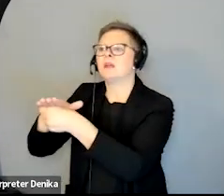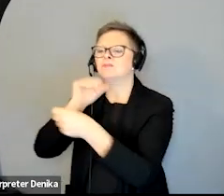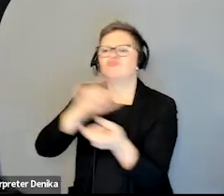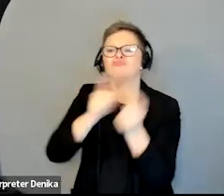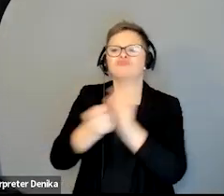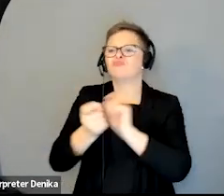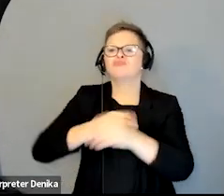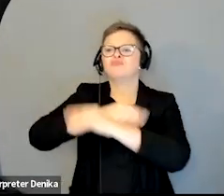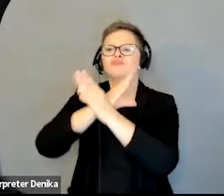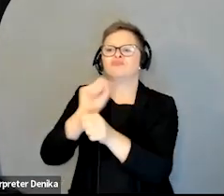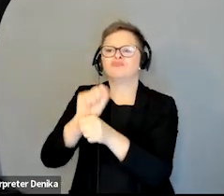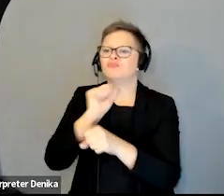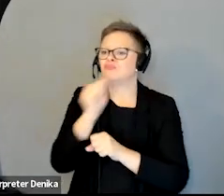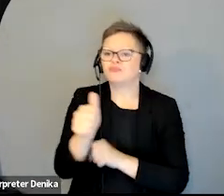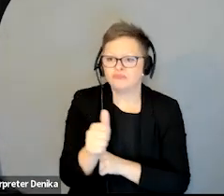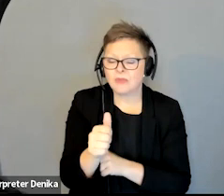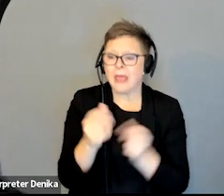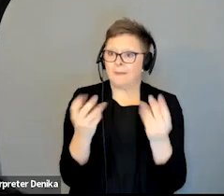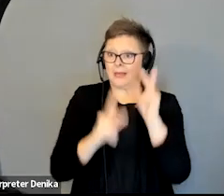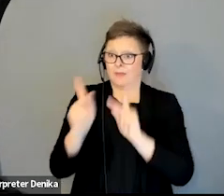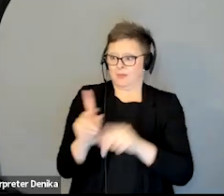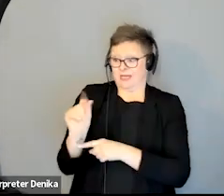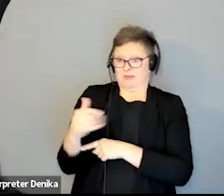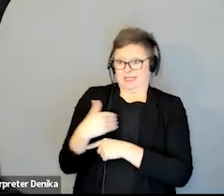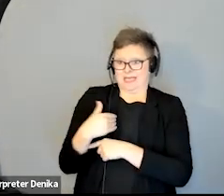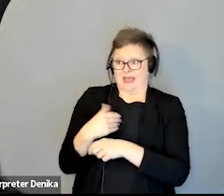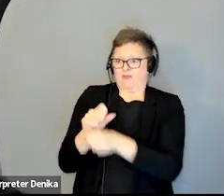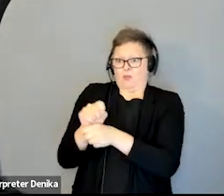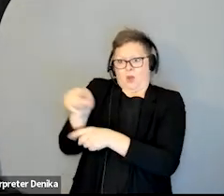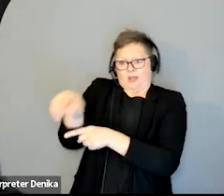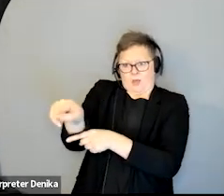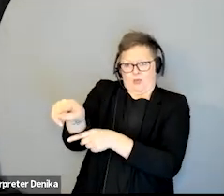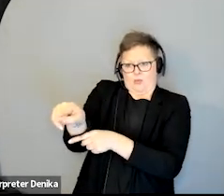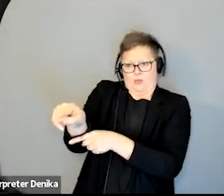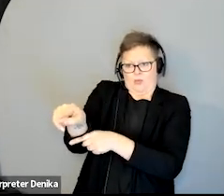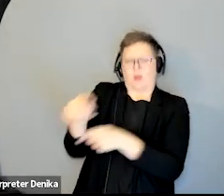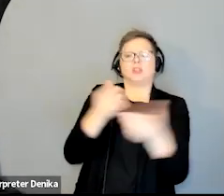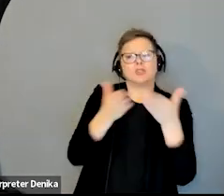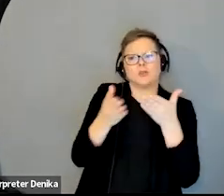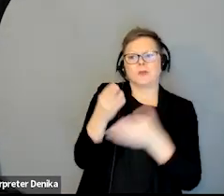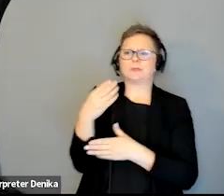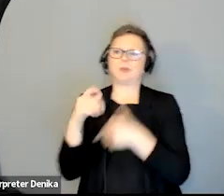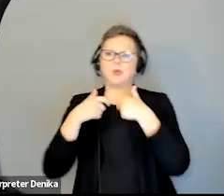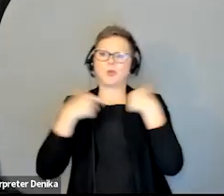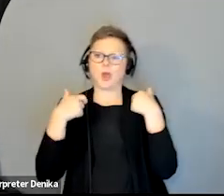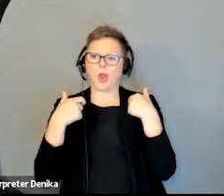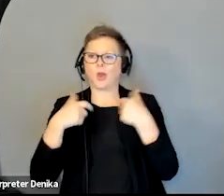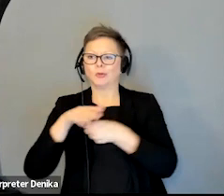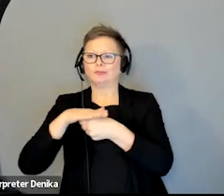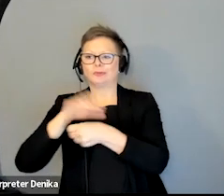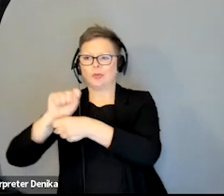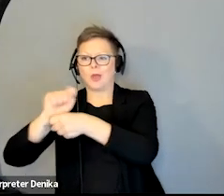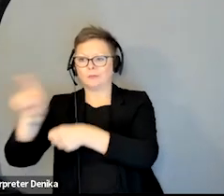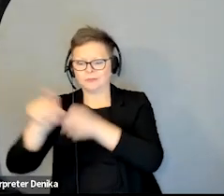related modifications, and many people with disabilities worked in these jobs, particularly in the service and blue-collar sectors. Therefore, while